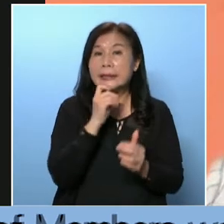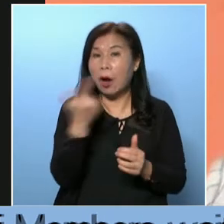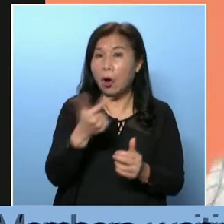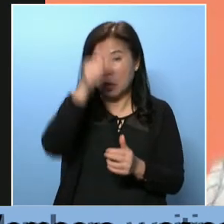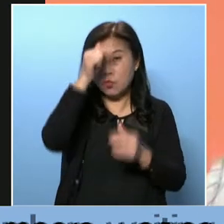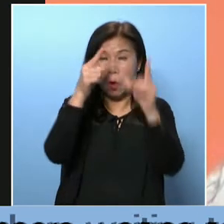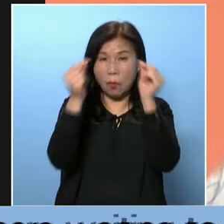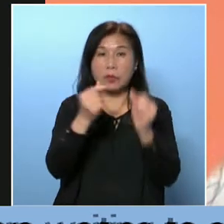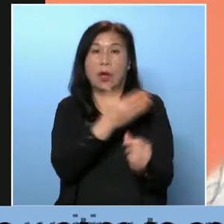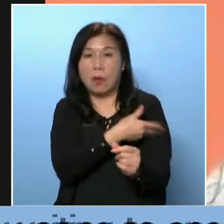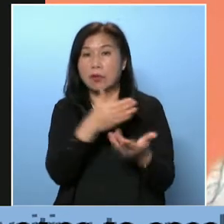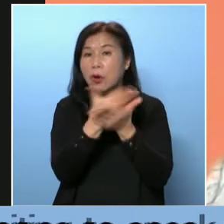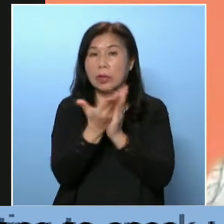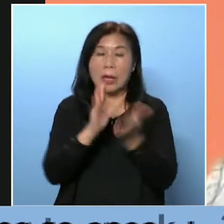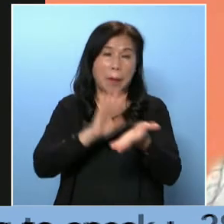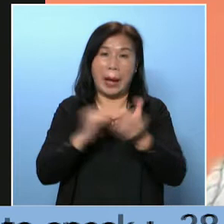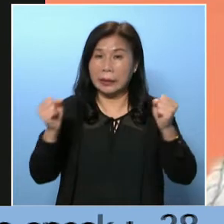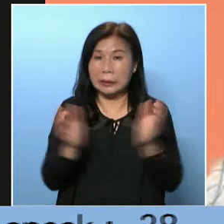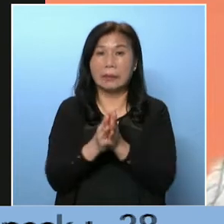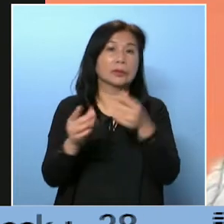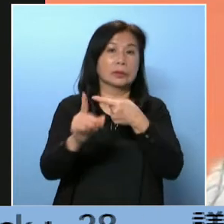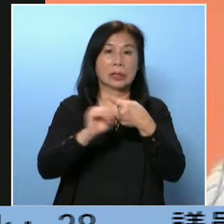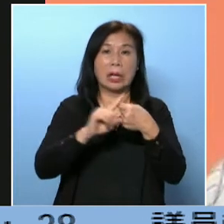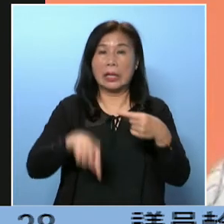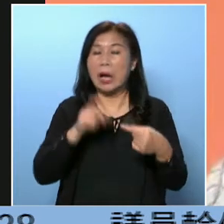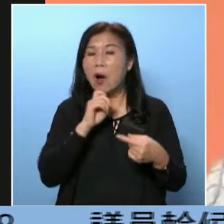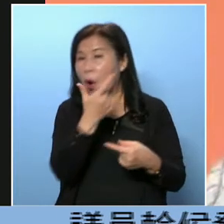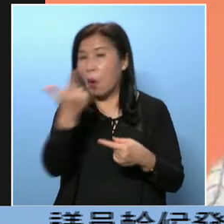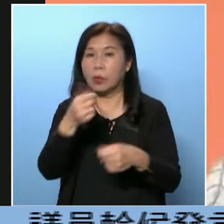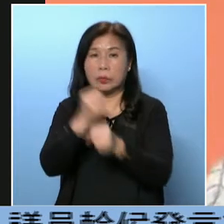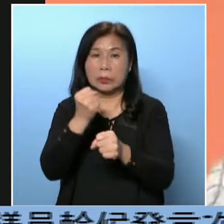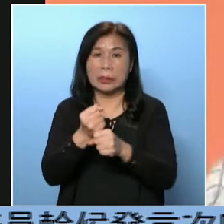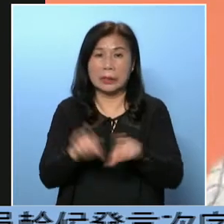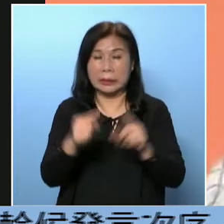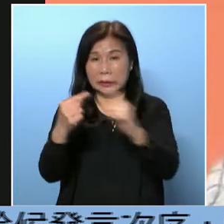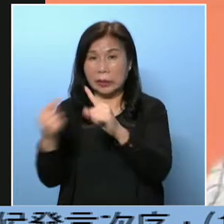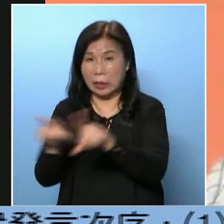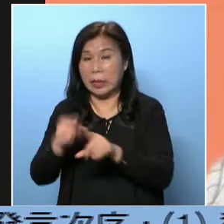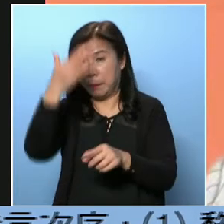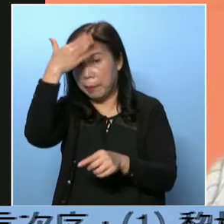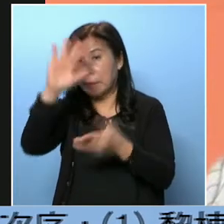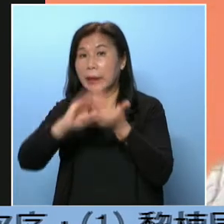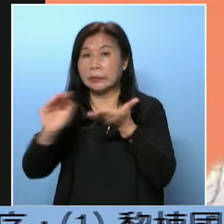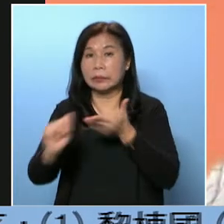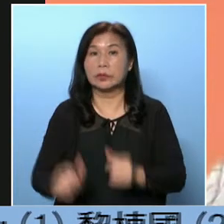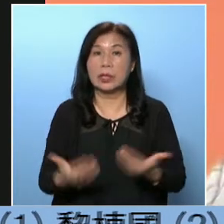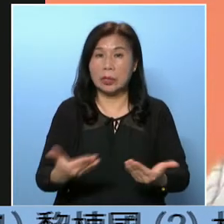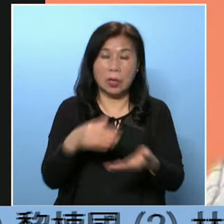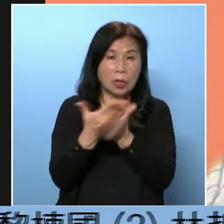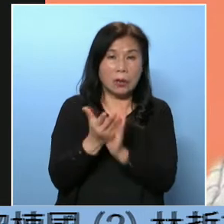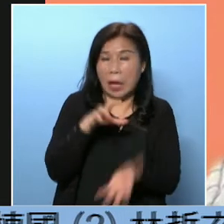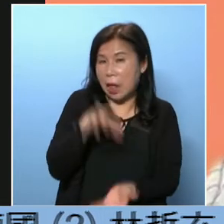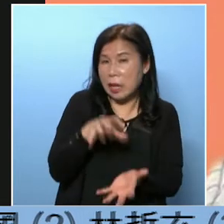the brunt, and recently there are a lot of healthcare staff infected. You are braving the risk and a crushing workload. We all understand